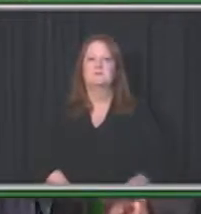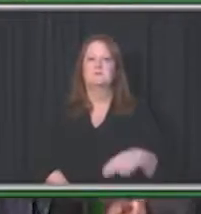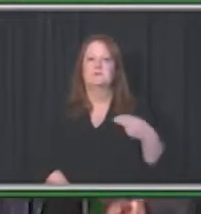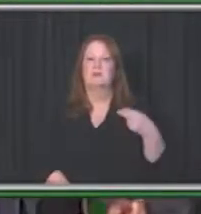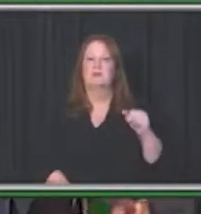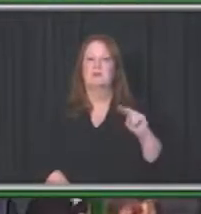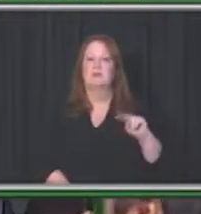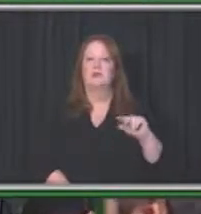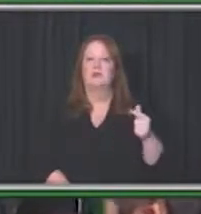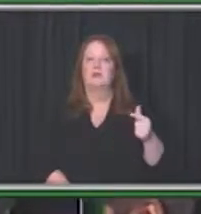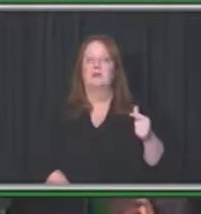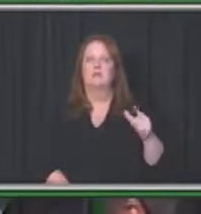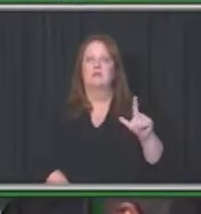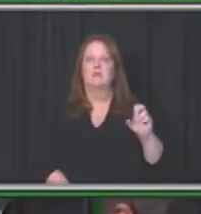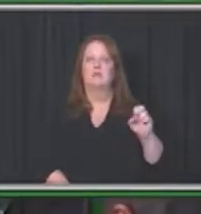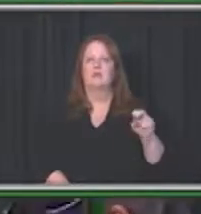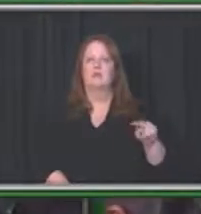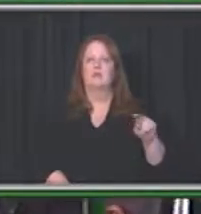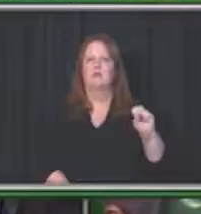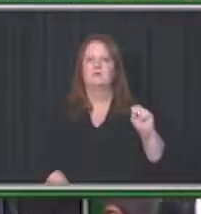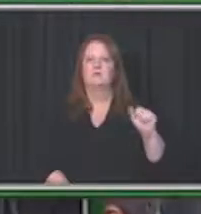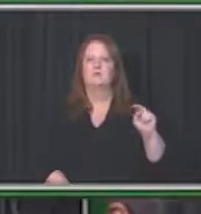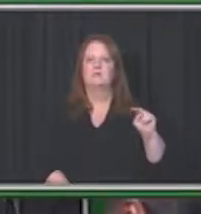Hannah Leah Kalup Santos.